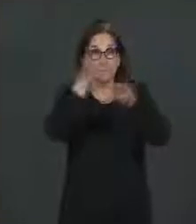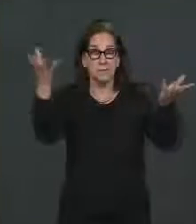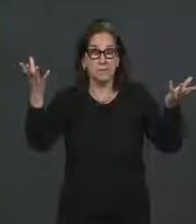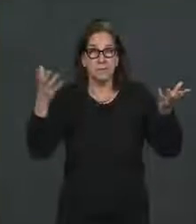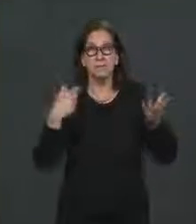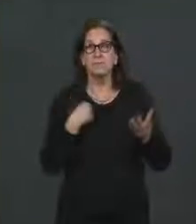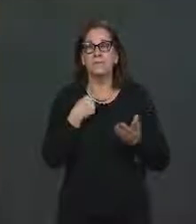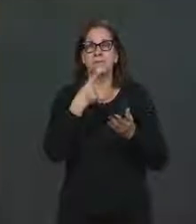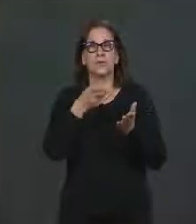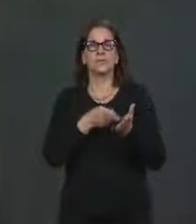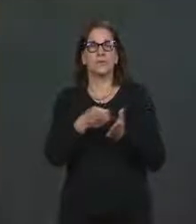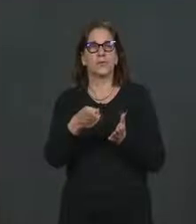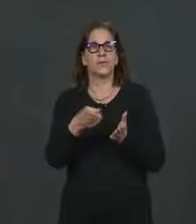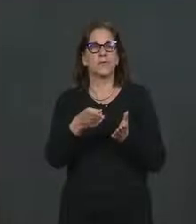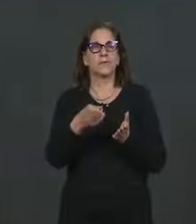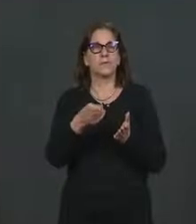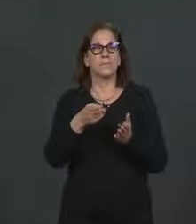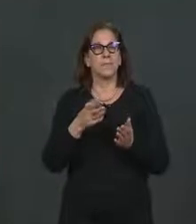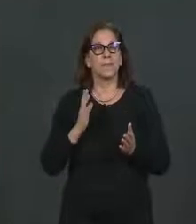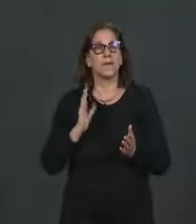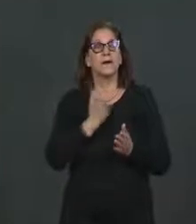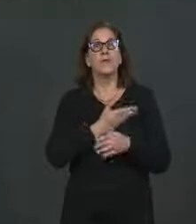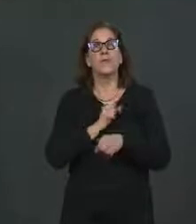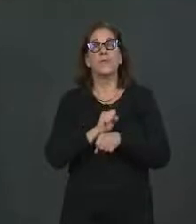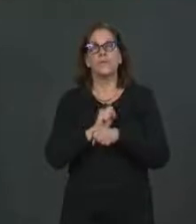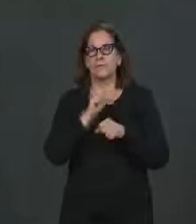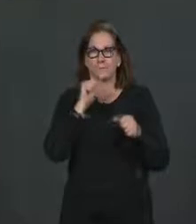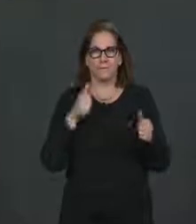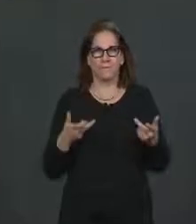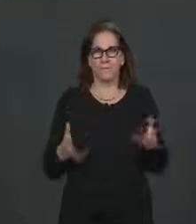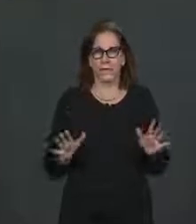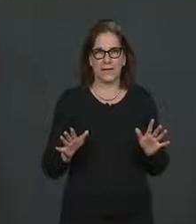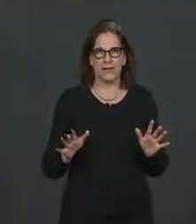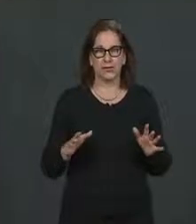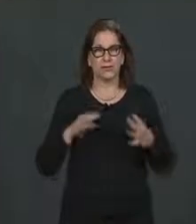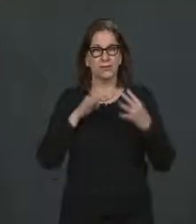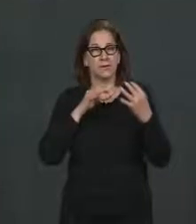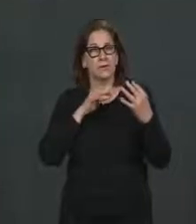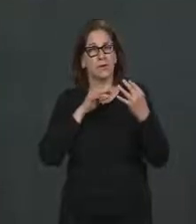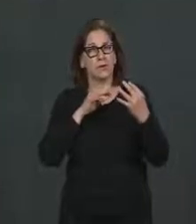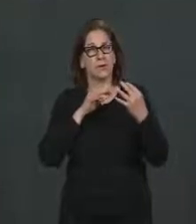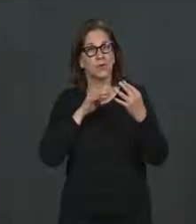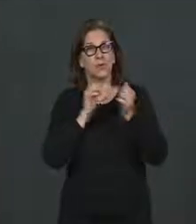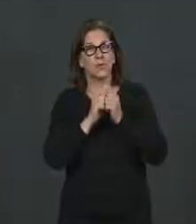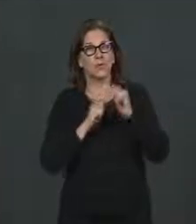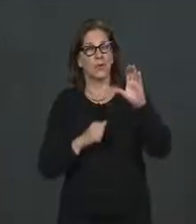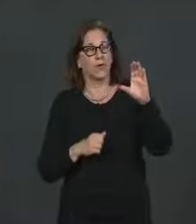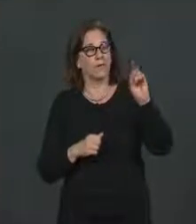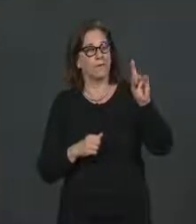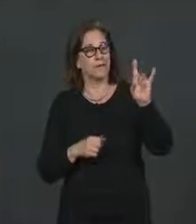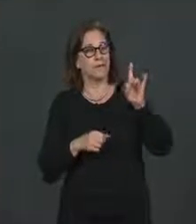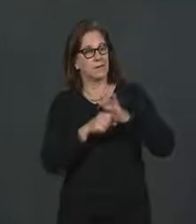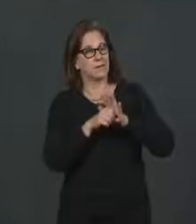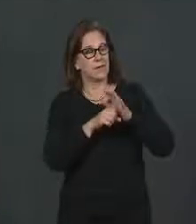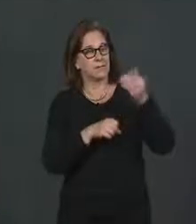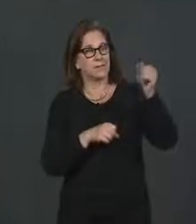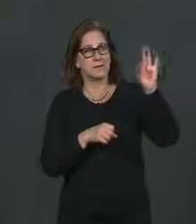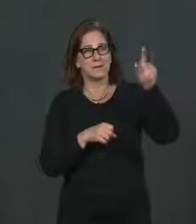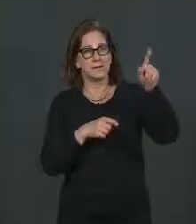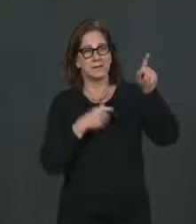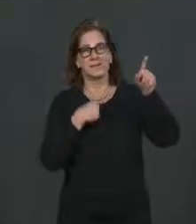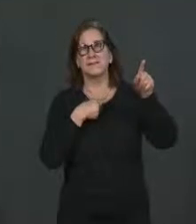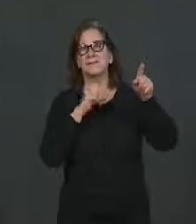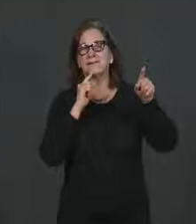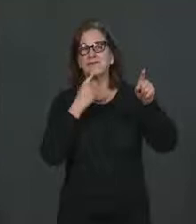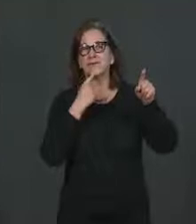over. The war against COVID-19 is far from won. This is deadly serious. We share